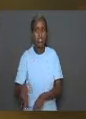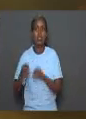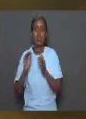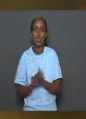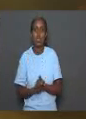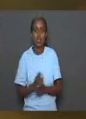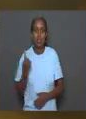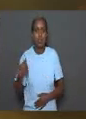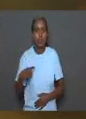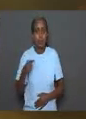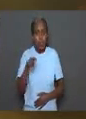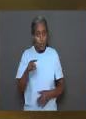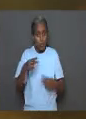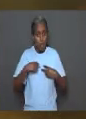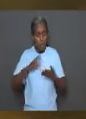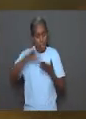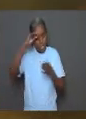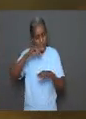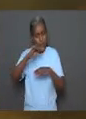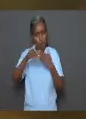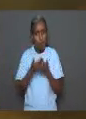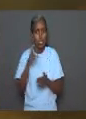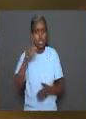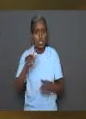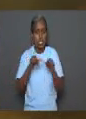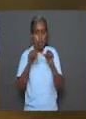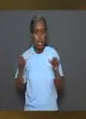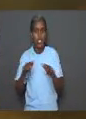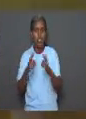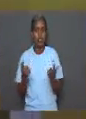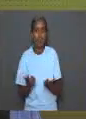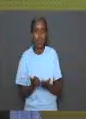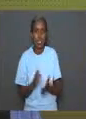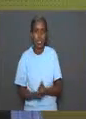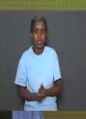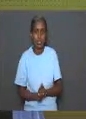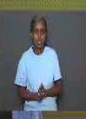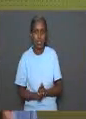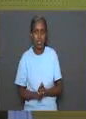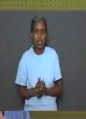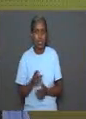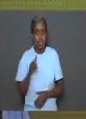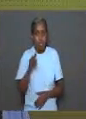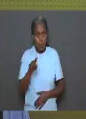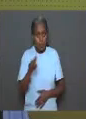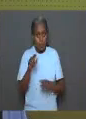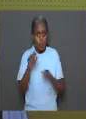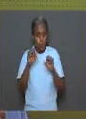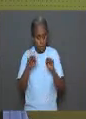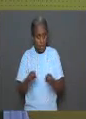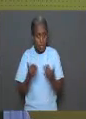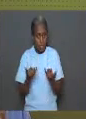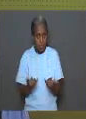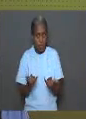students. You have learned all 3 measures of location. You can now take